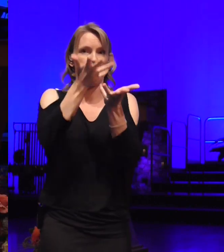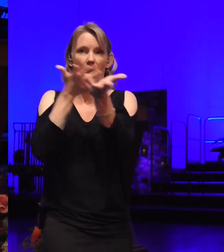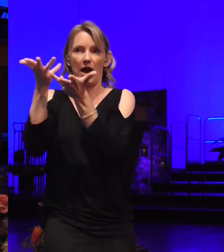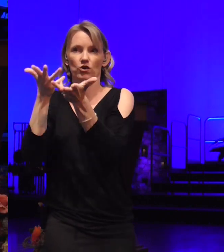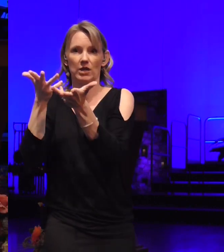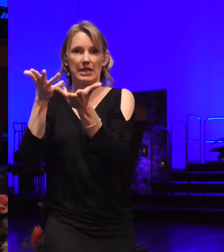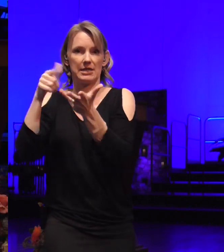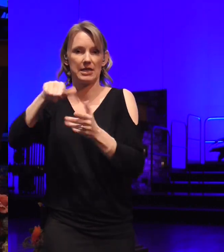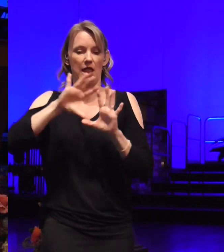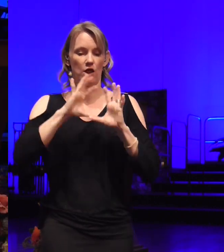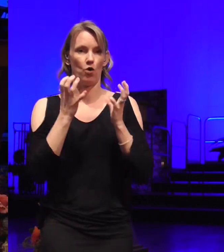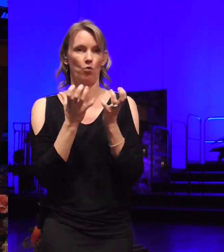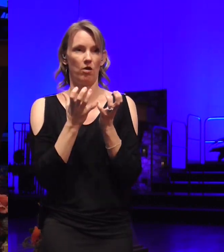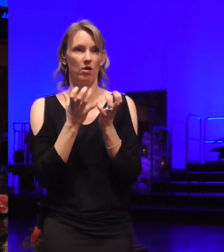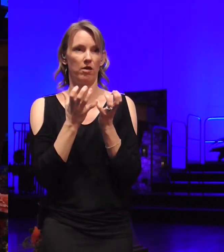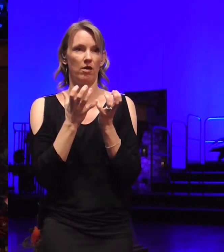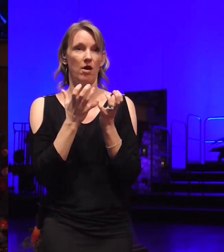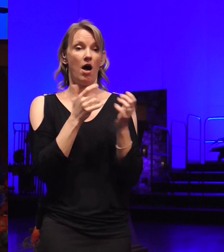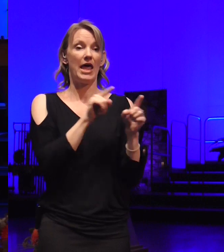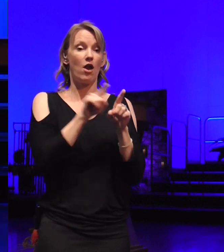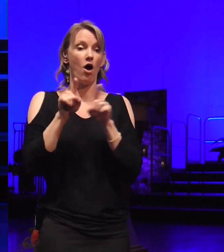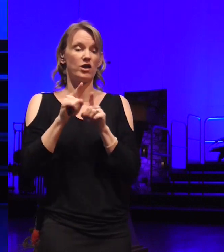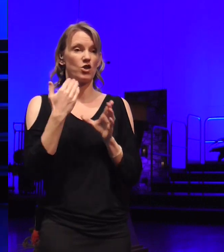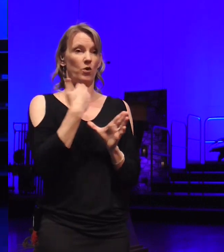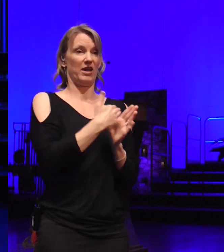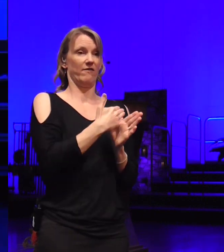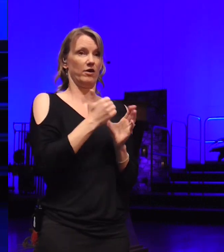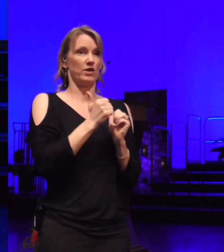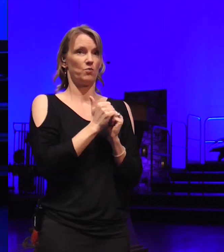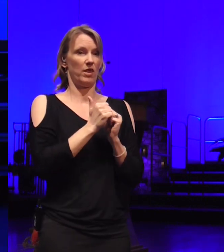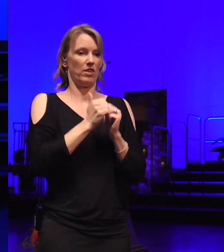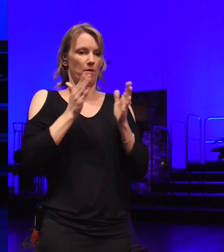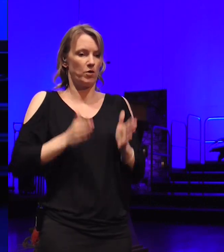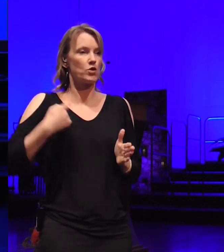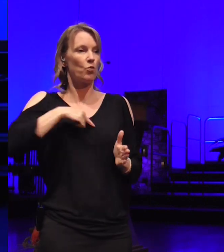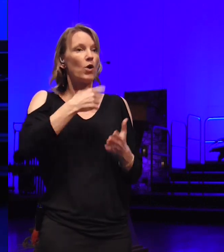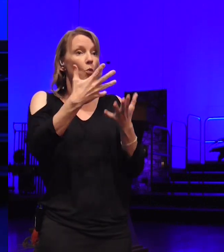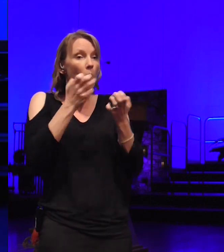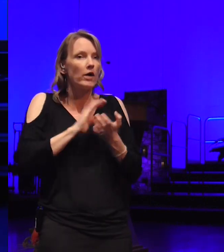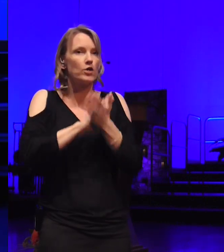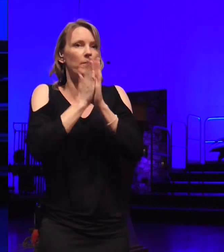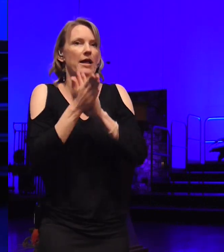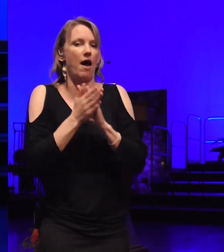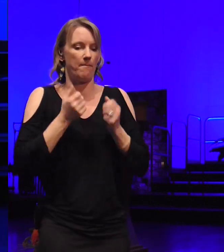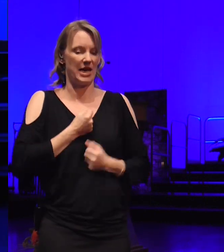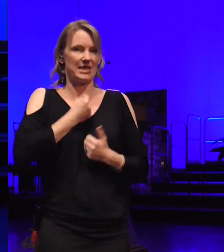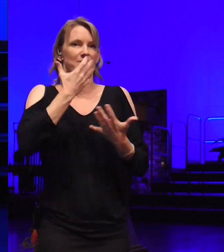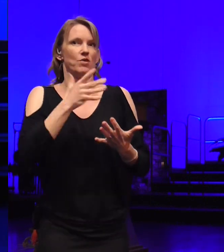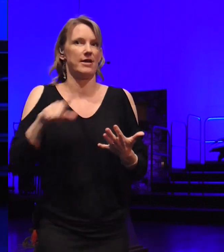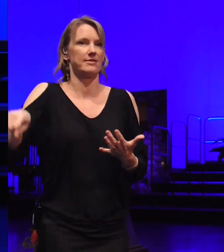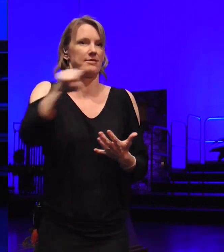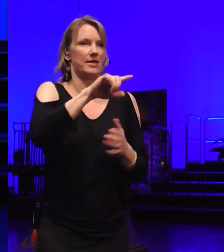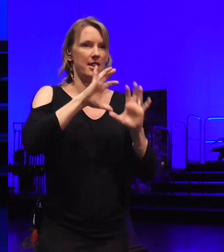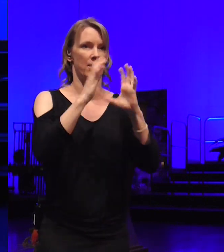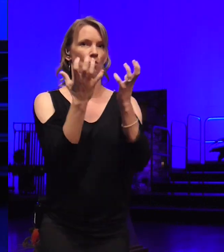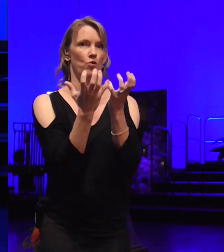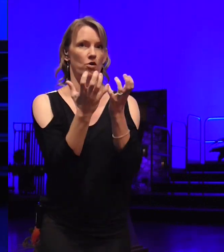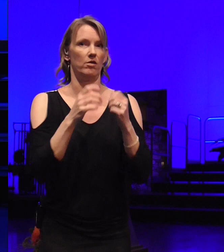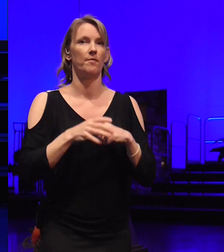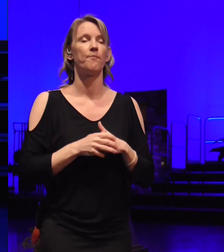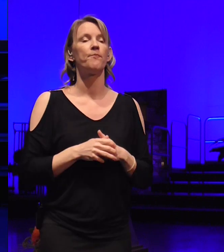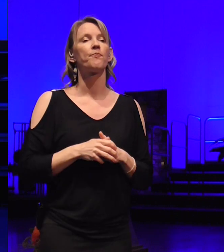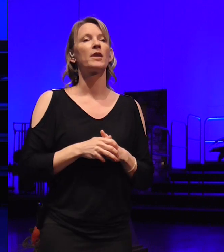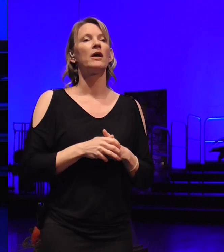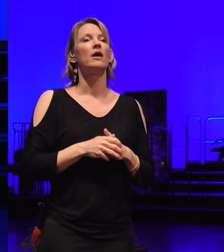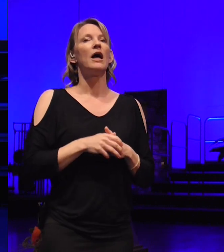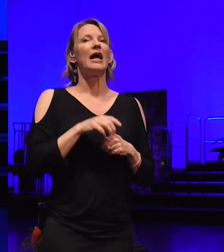interactions in the world. Not only that, but the person that we want to be out in the world. And, these